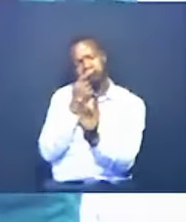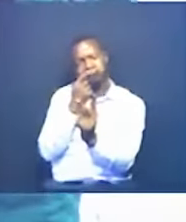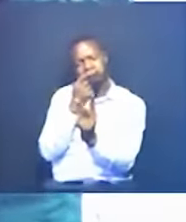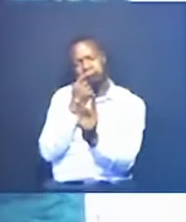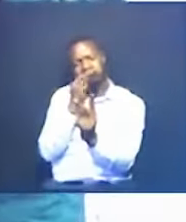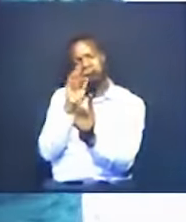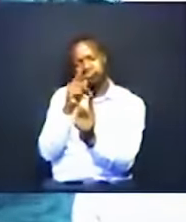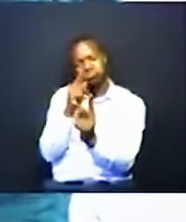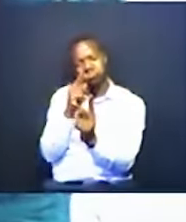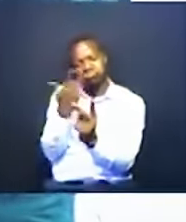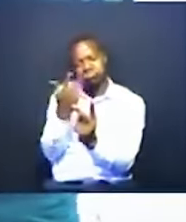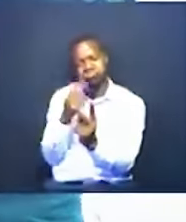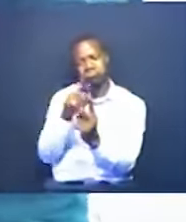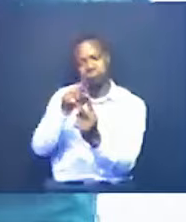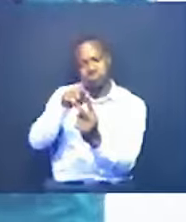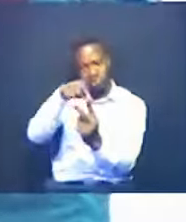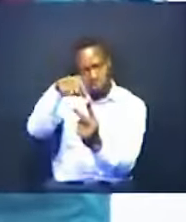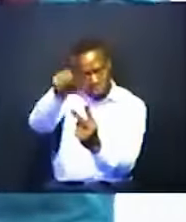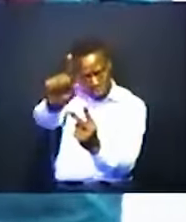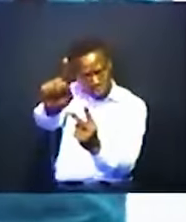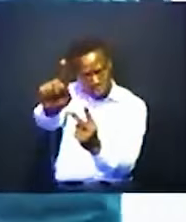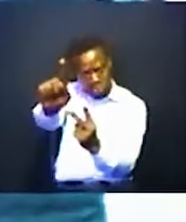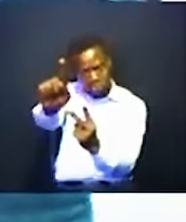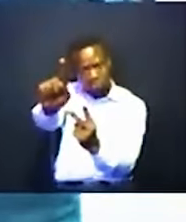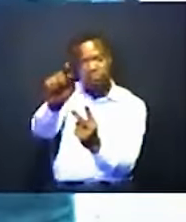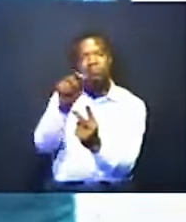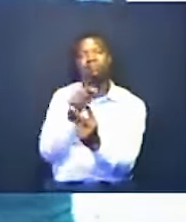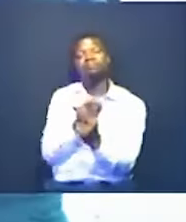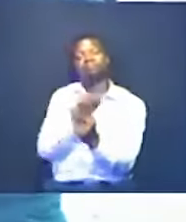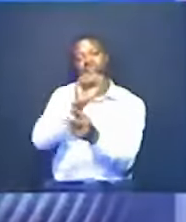Then the other